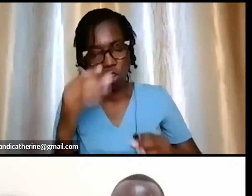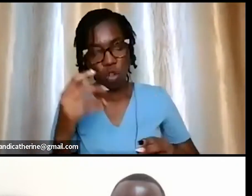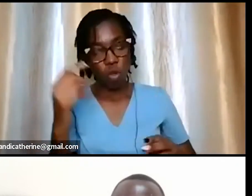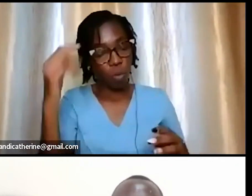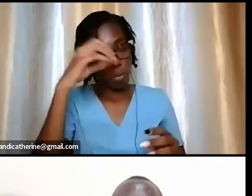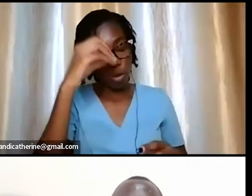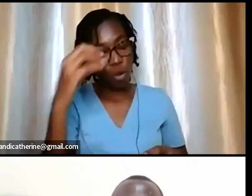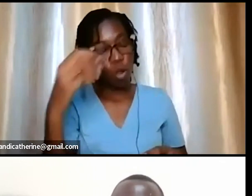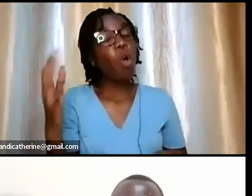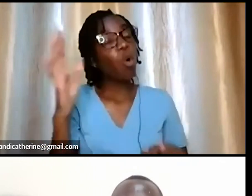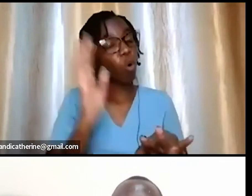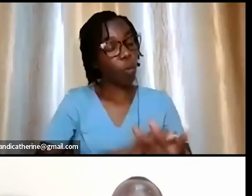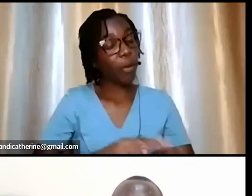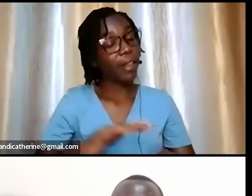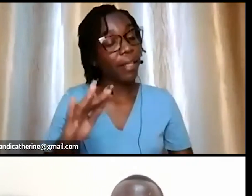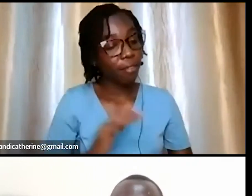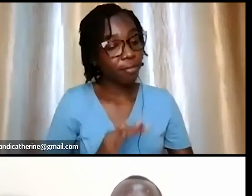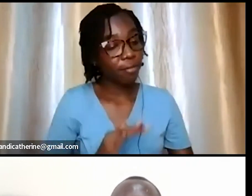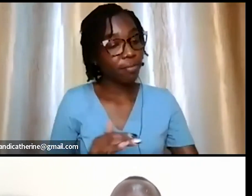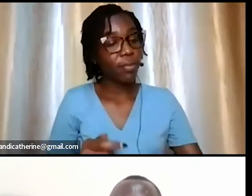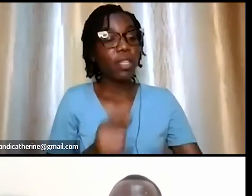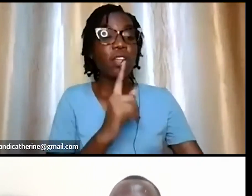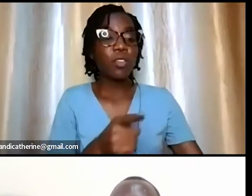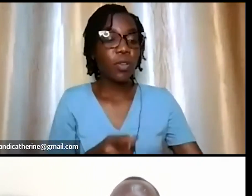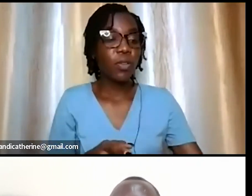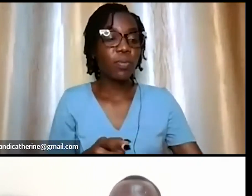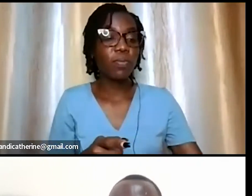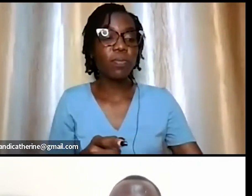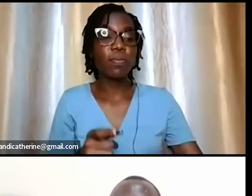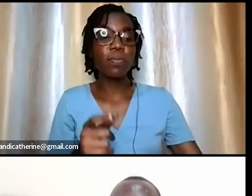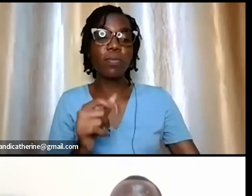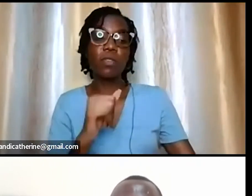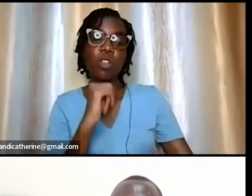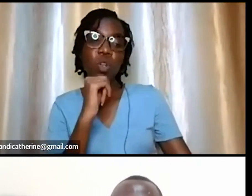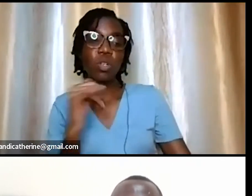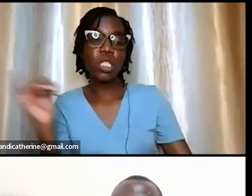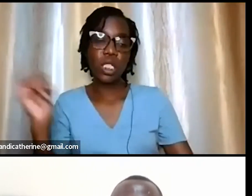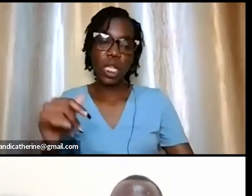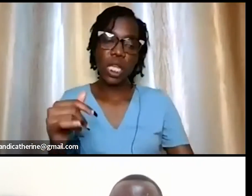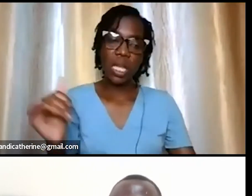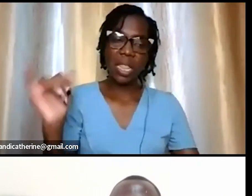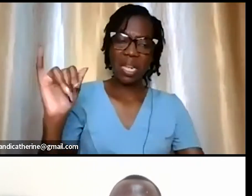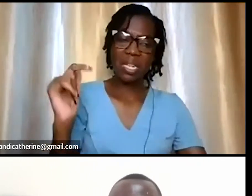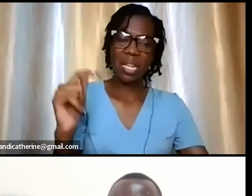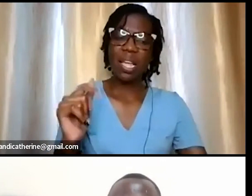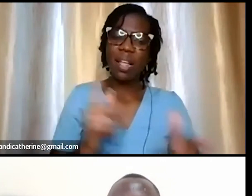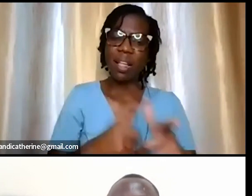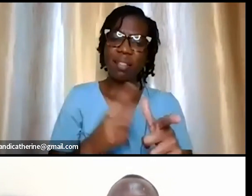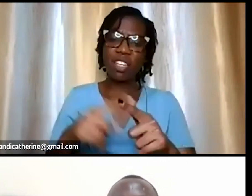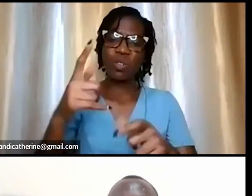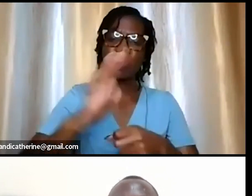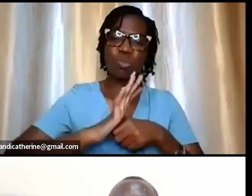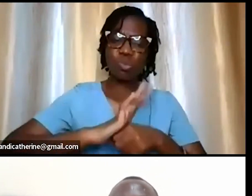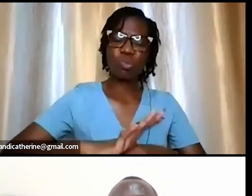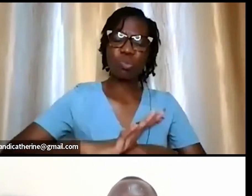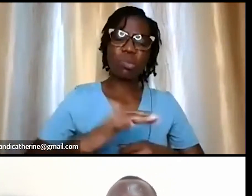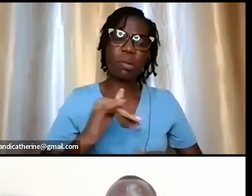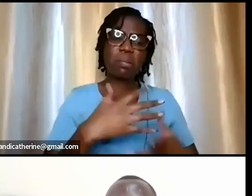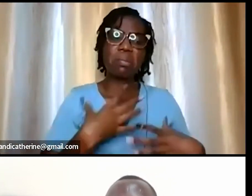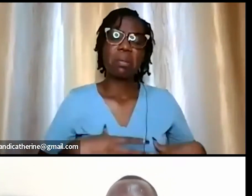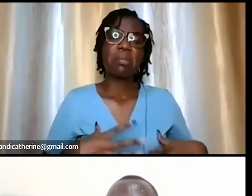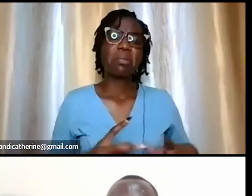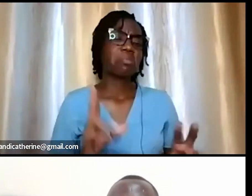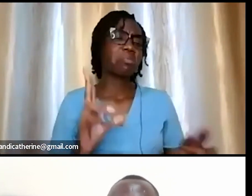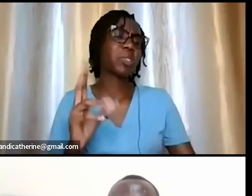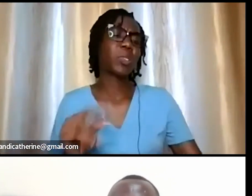So don't ride onto the stereotypes. We started with demystifying the stereotypes. Don't just keep